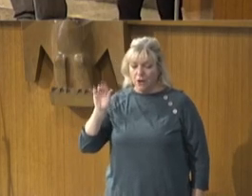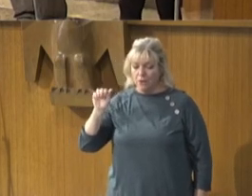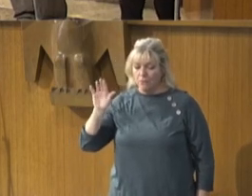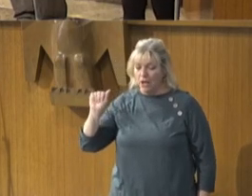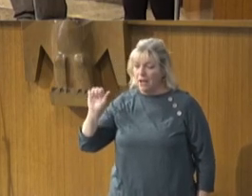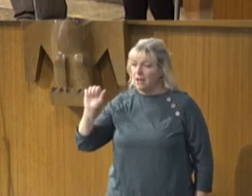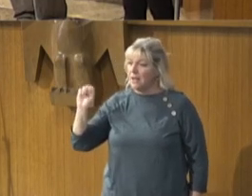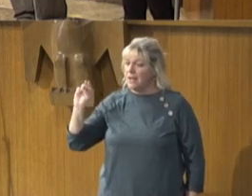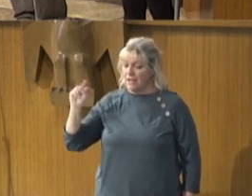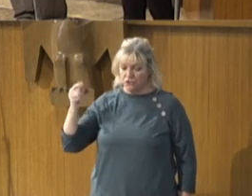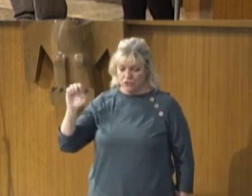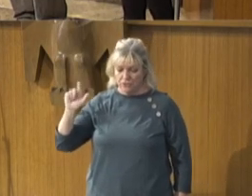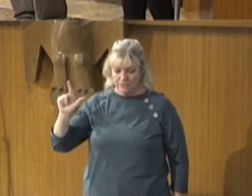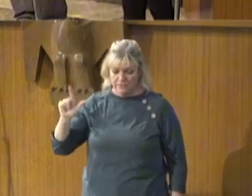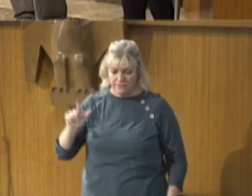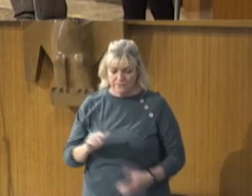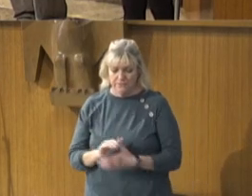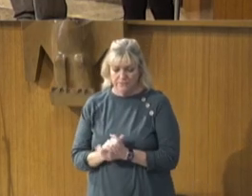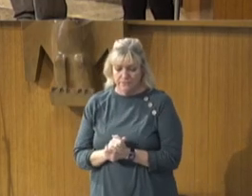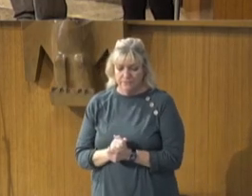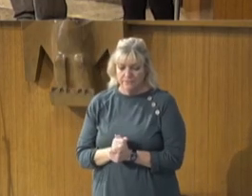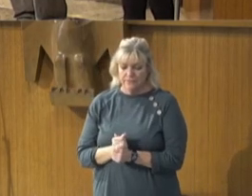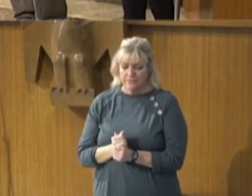Barbara Angel.